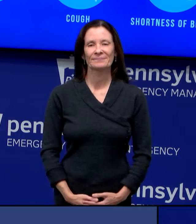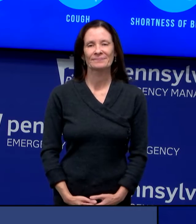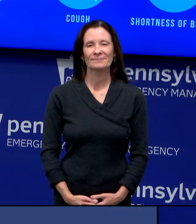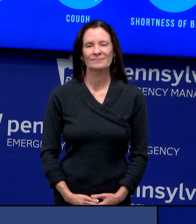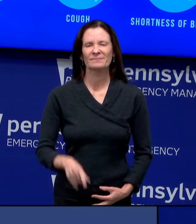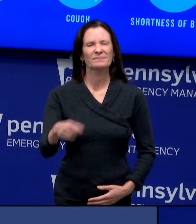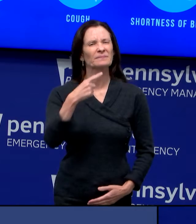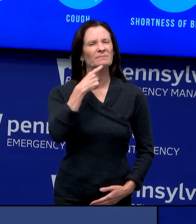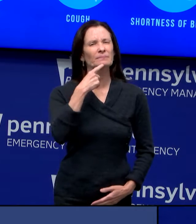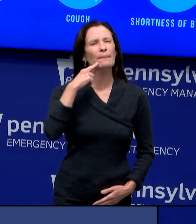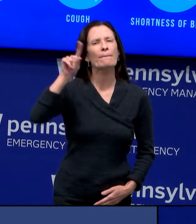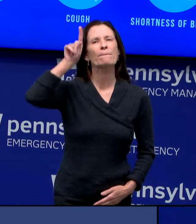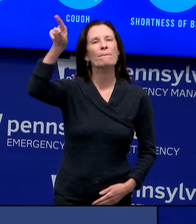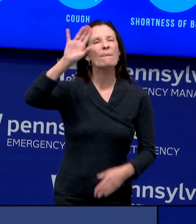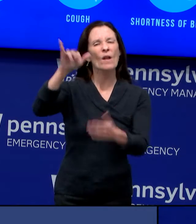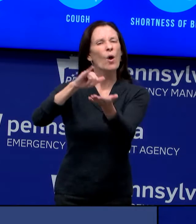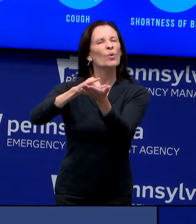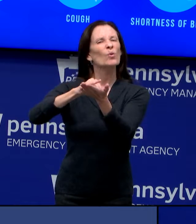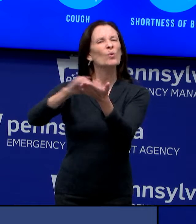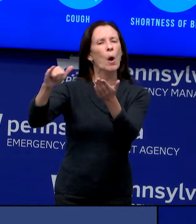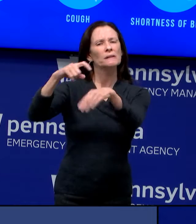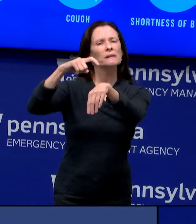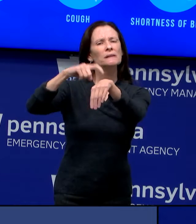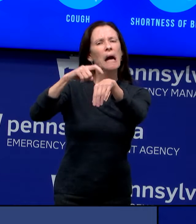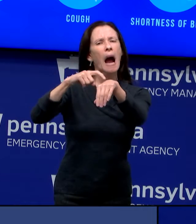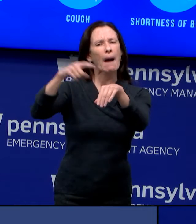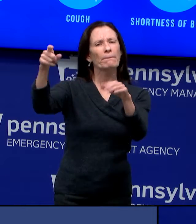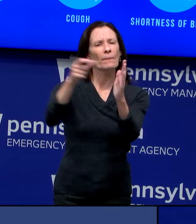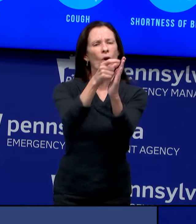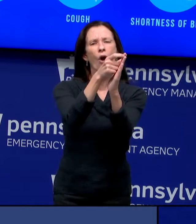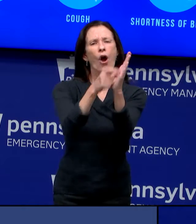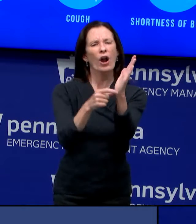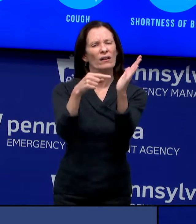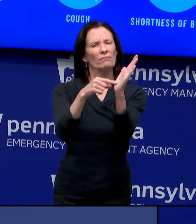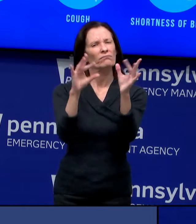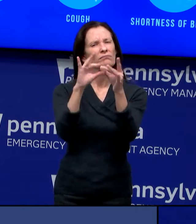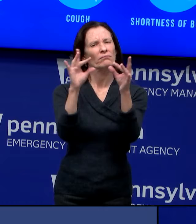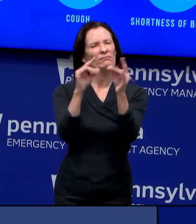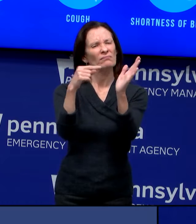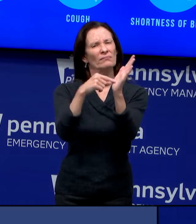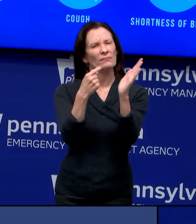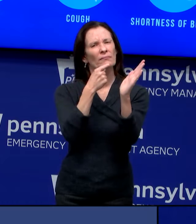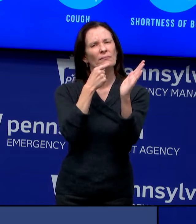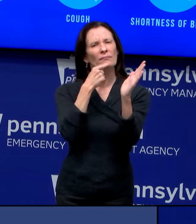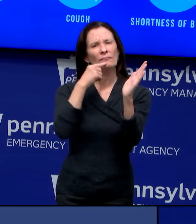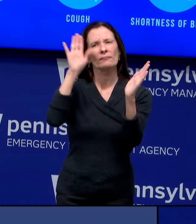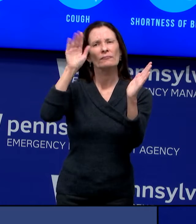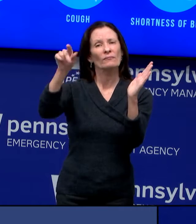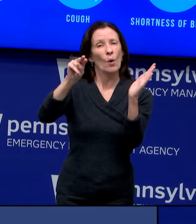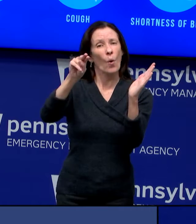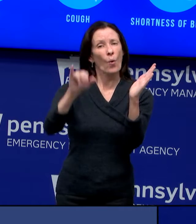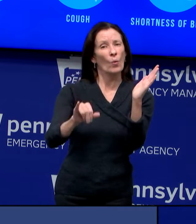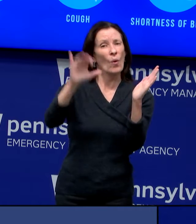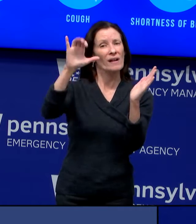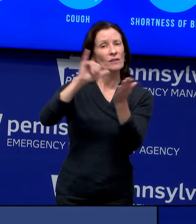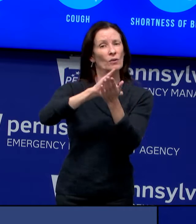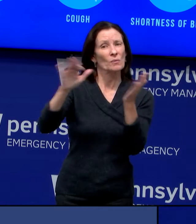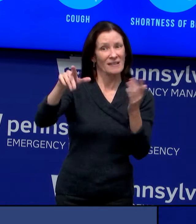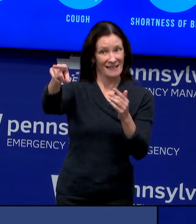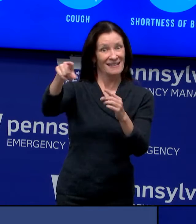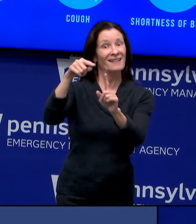article shared that by the time New York City confirmed its first case of coronavirus on March